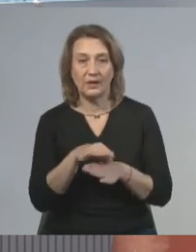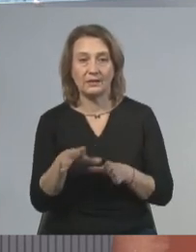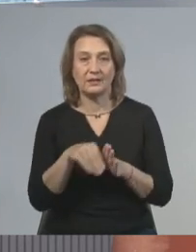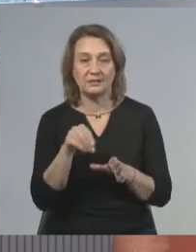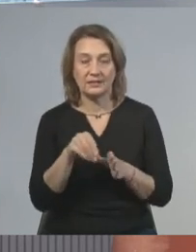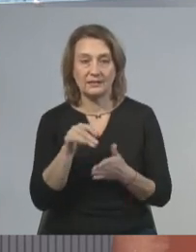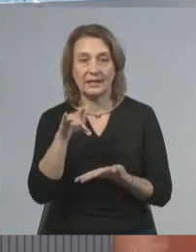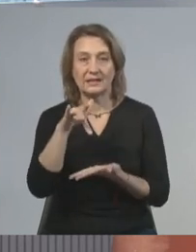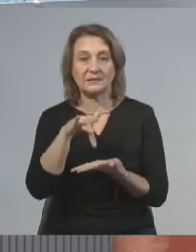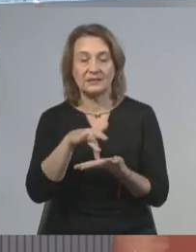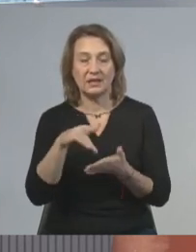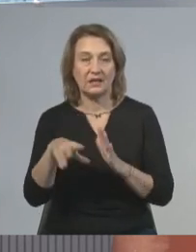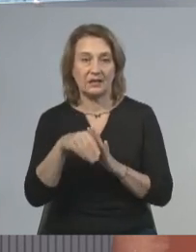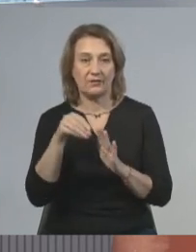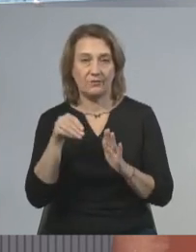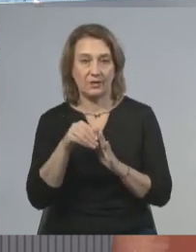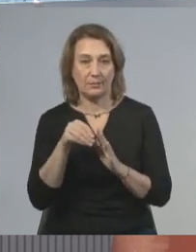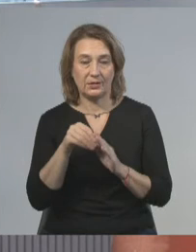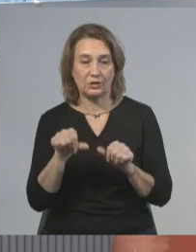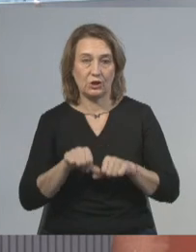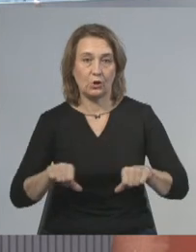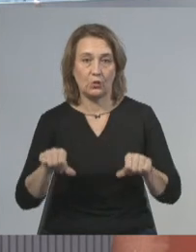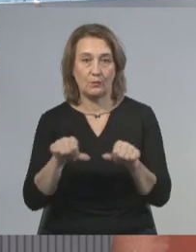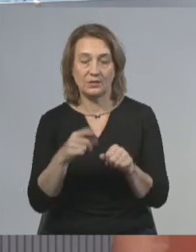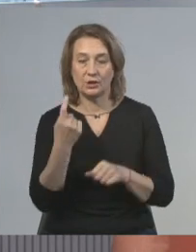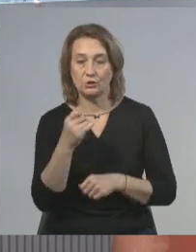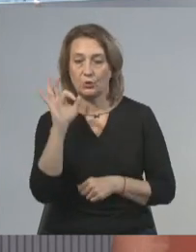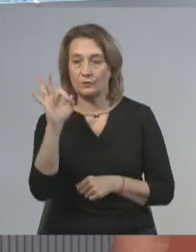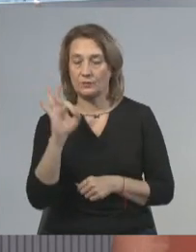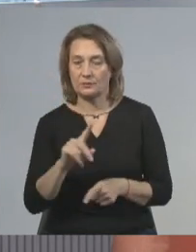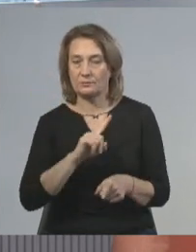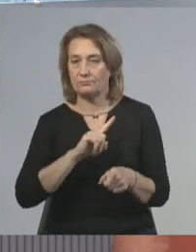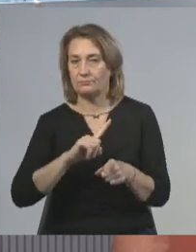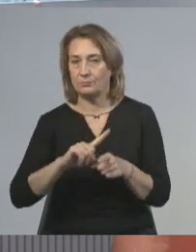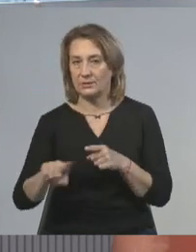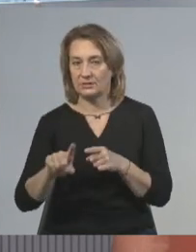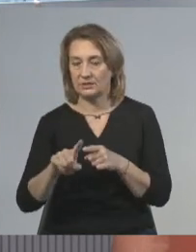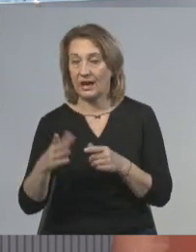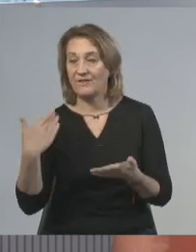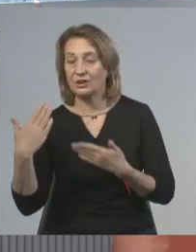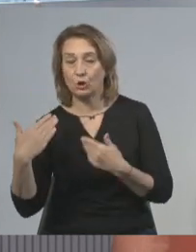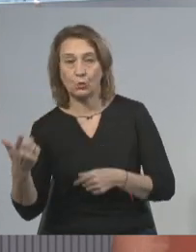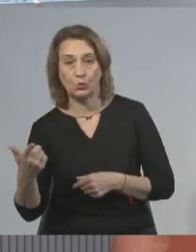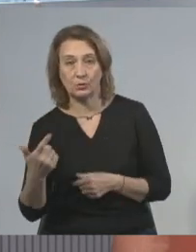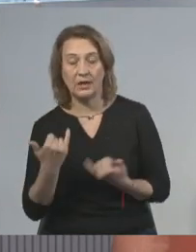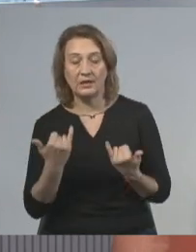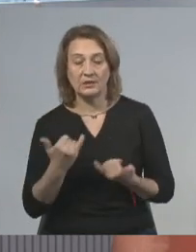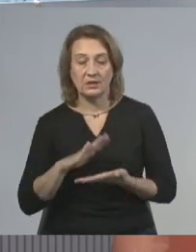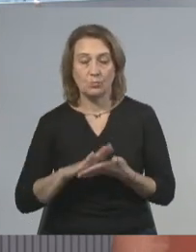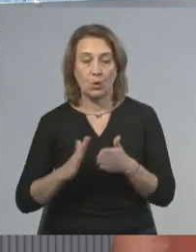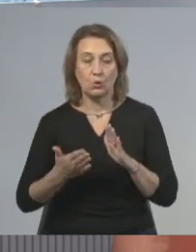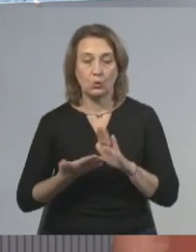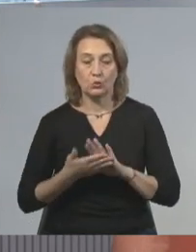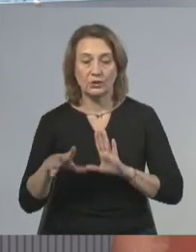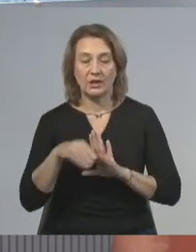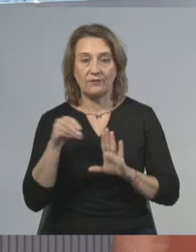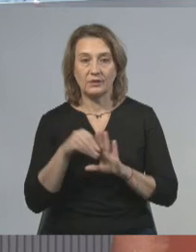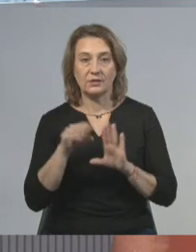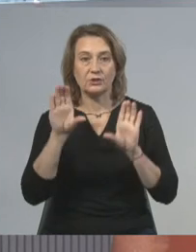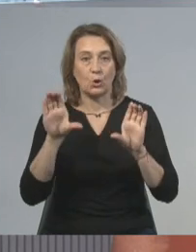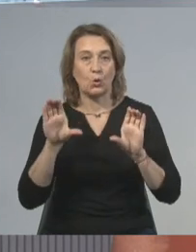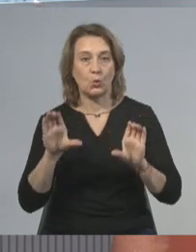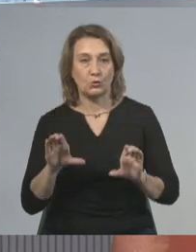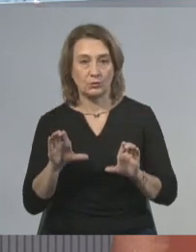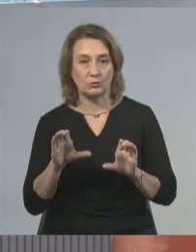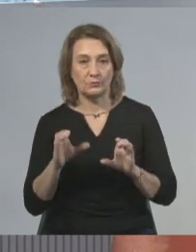the elections can be carried out then we there will be a quick reaction to it right now by the provisions of the